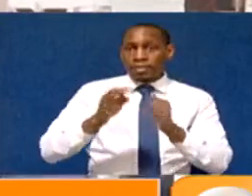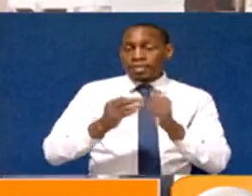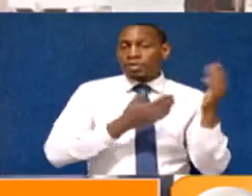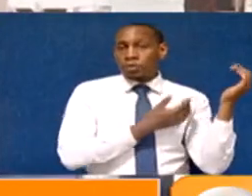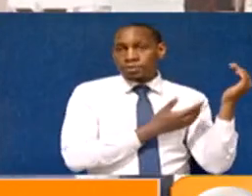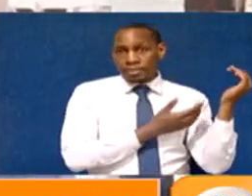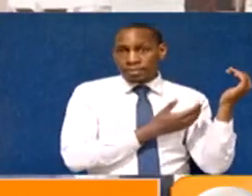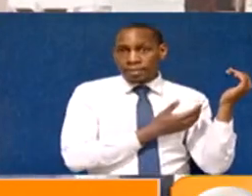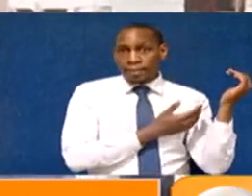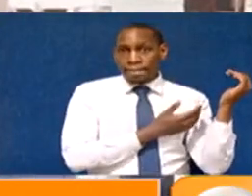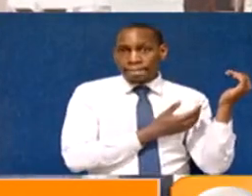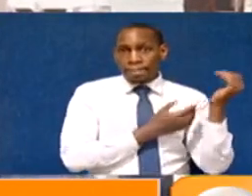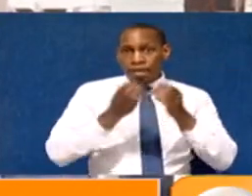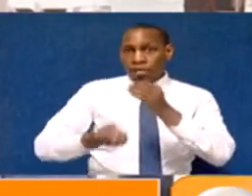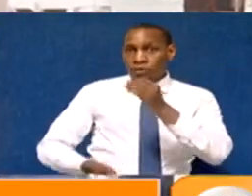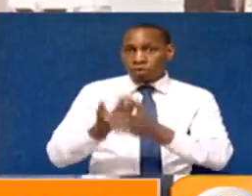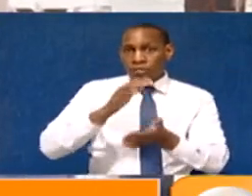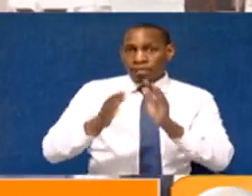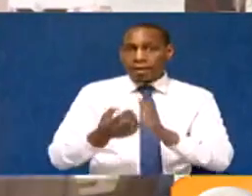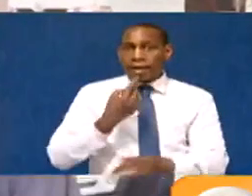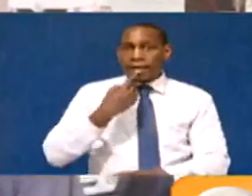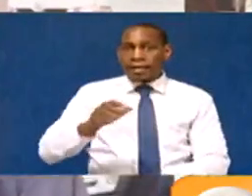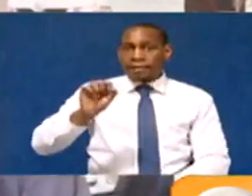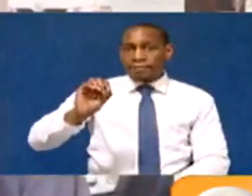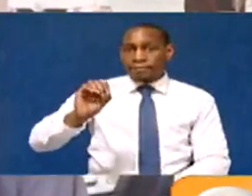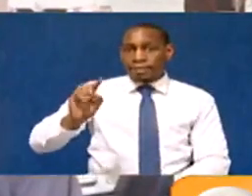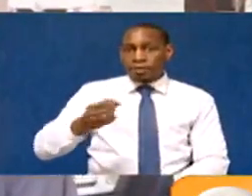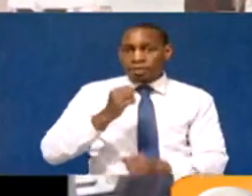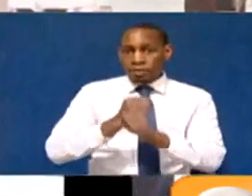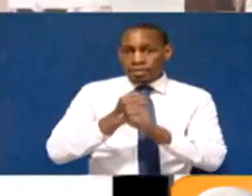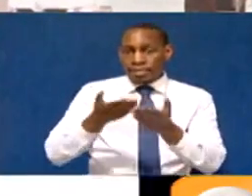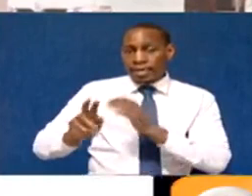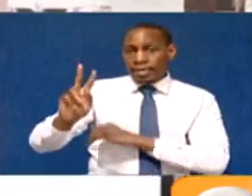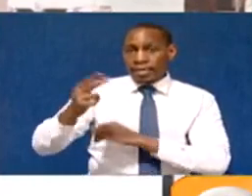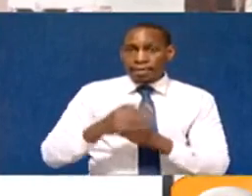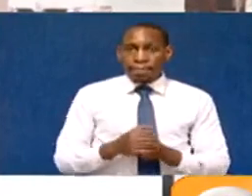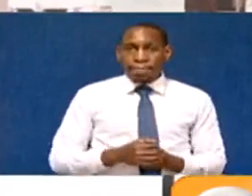expected to generate about 150,000 jobs in Kenya